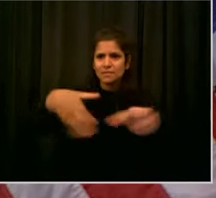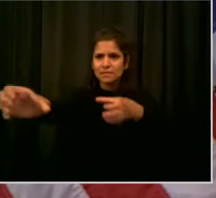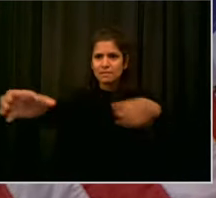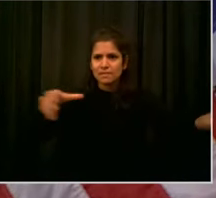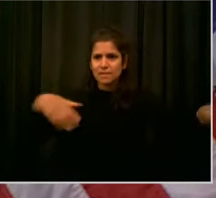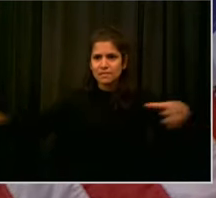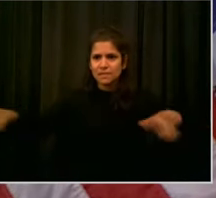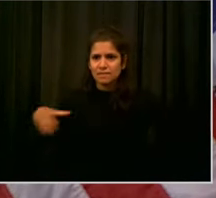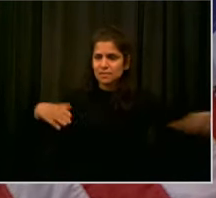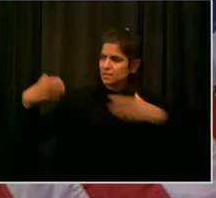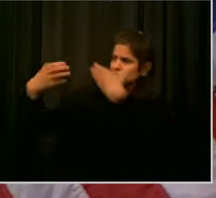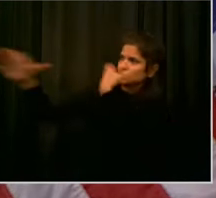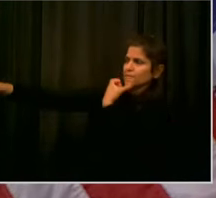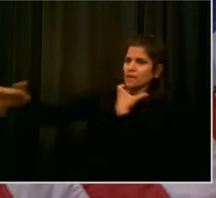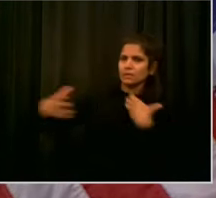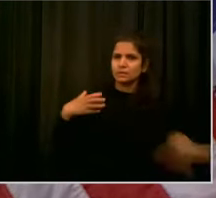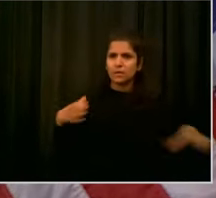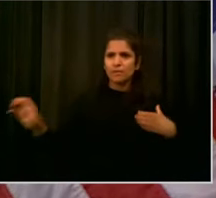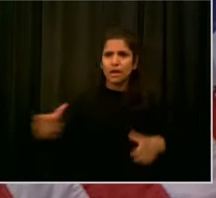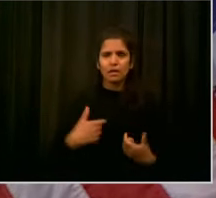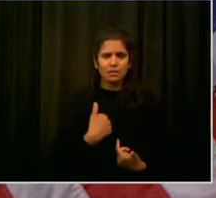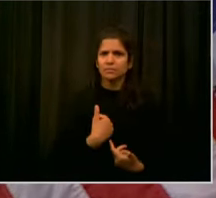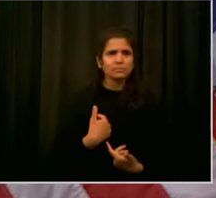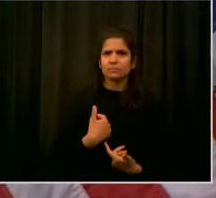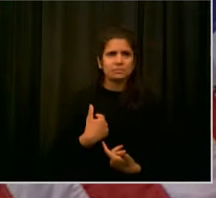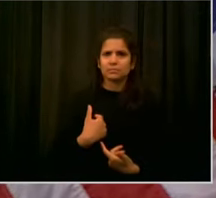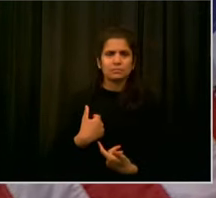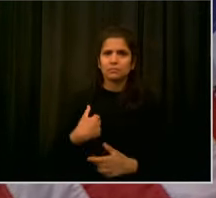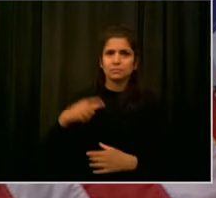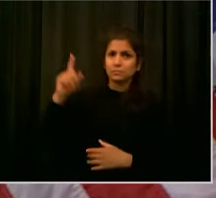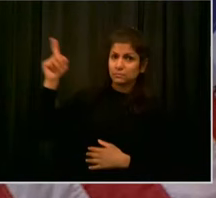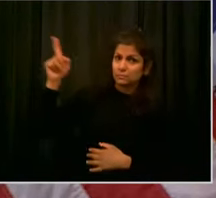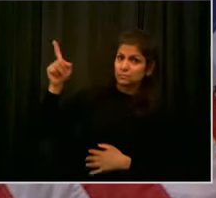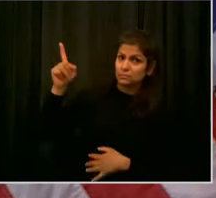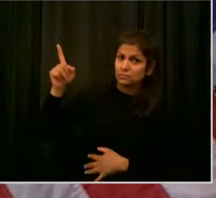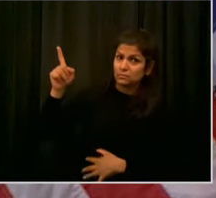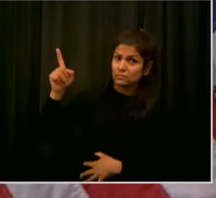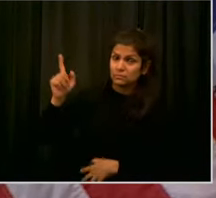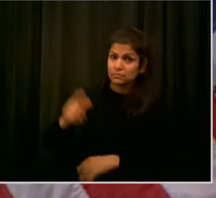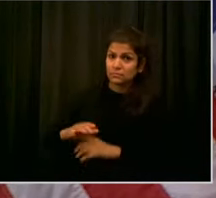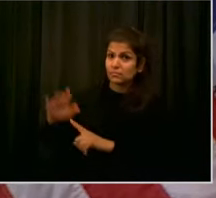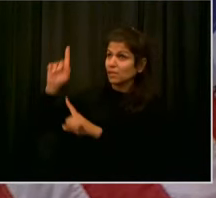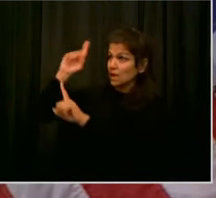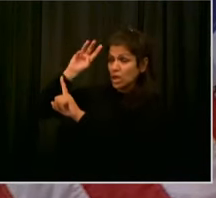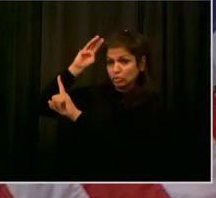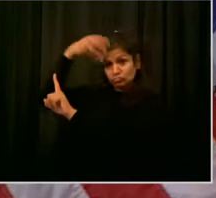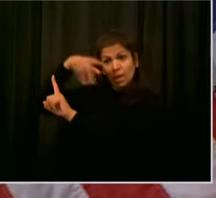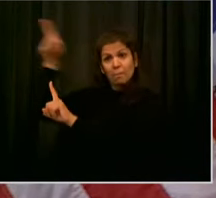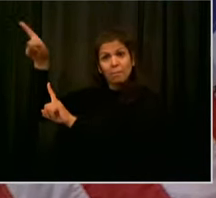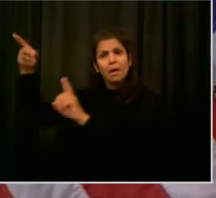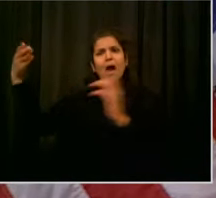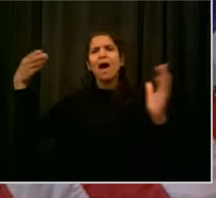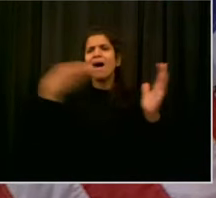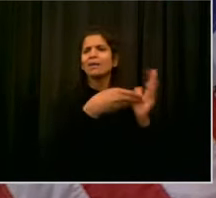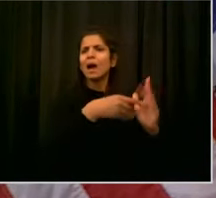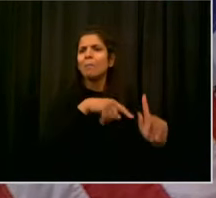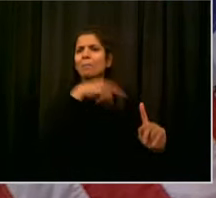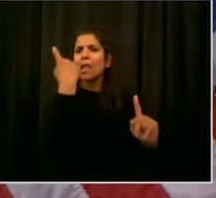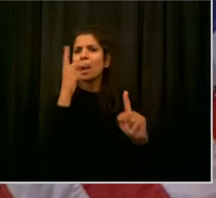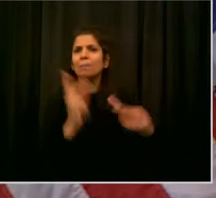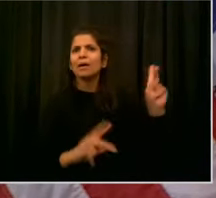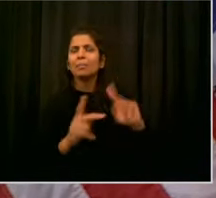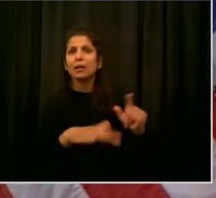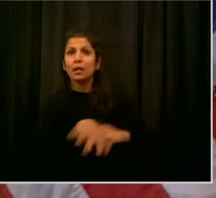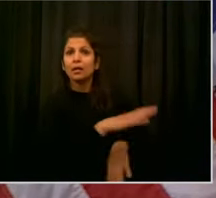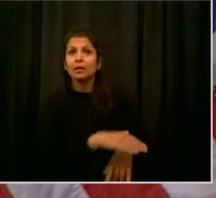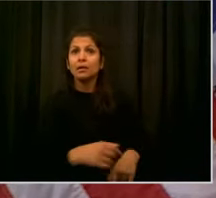people because they were young black people. That's the reality. He has been divisive since the moment he strode on the public